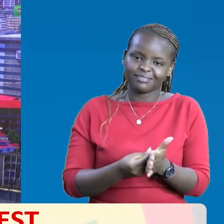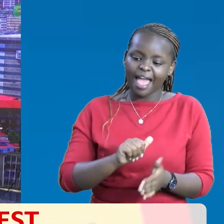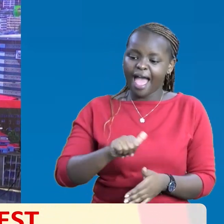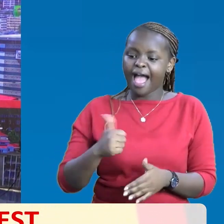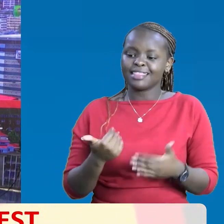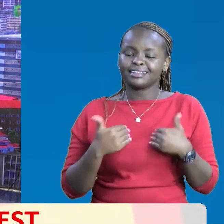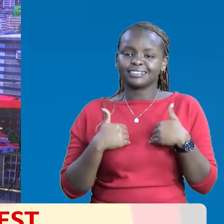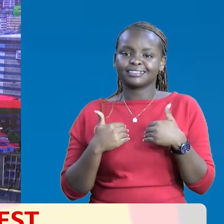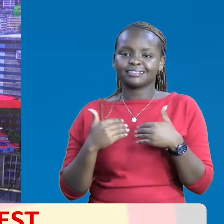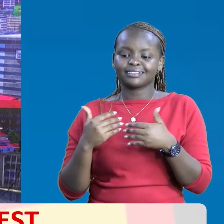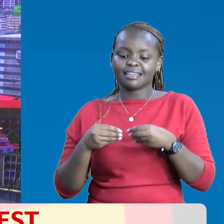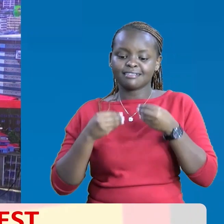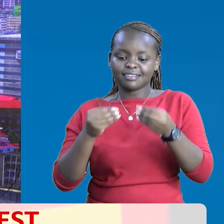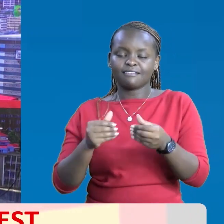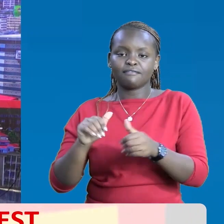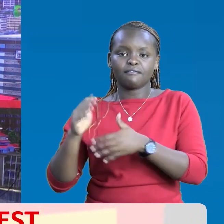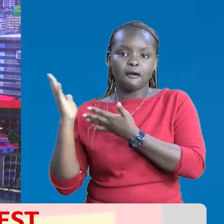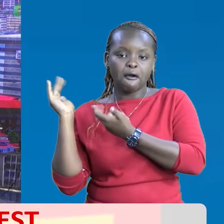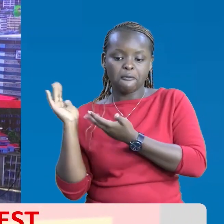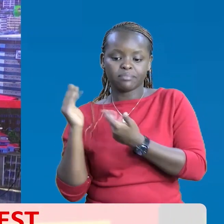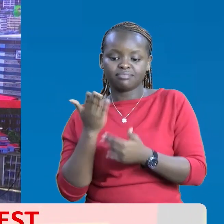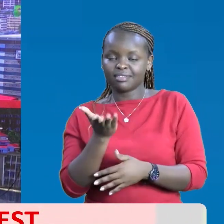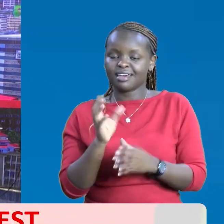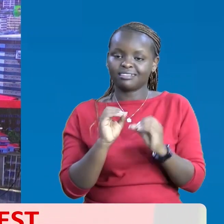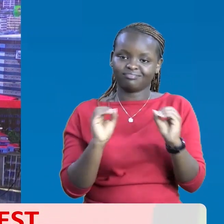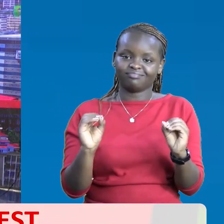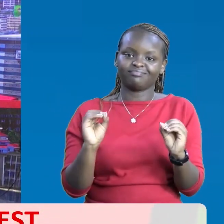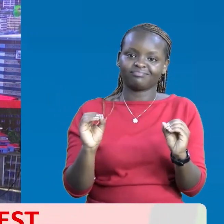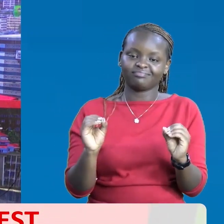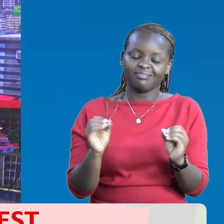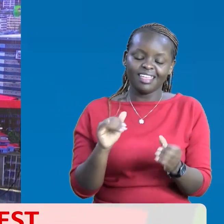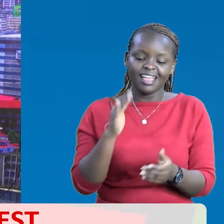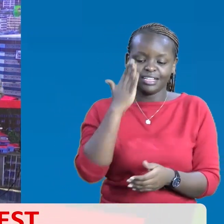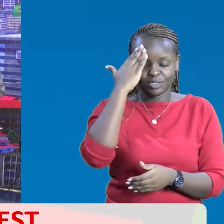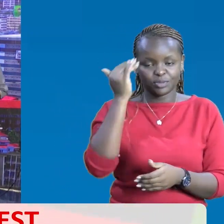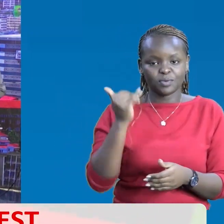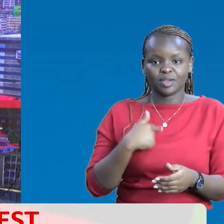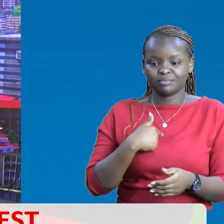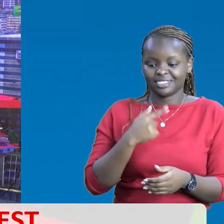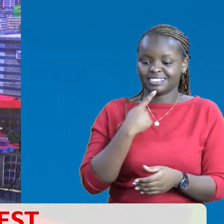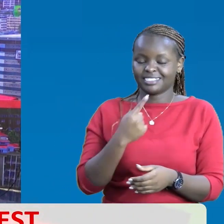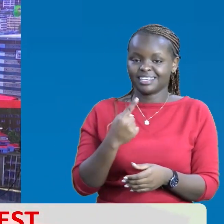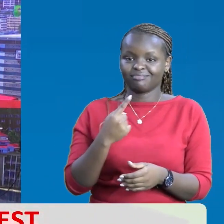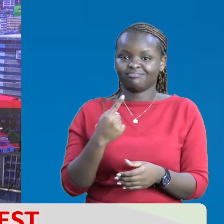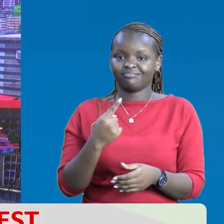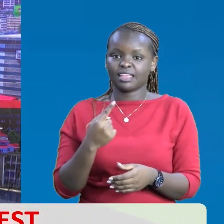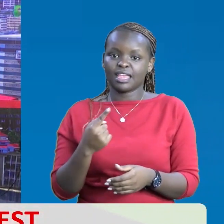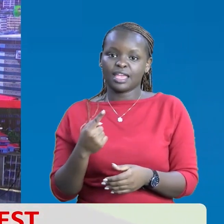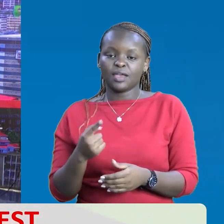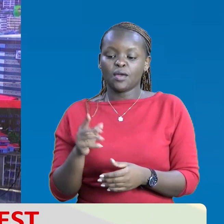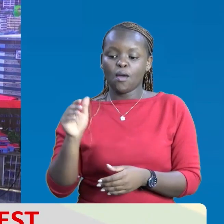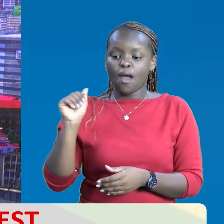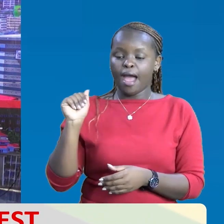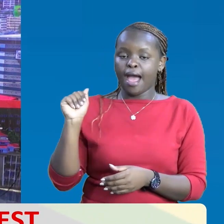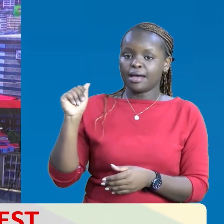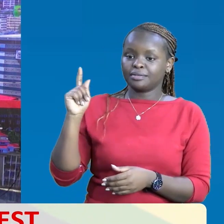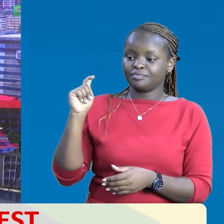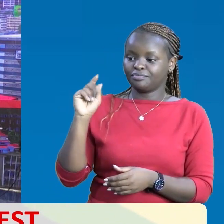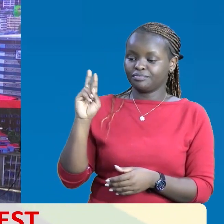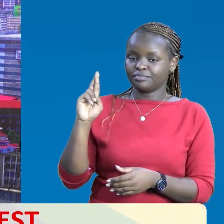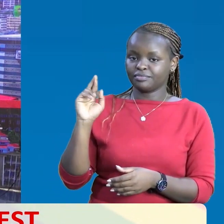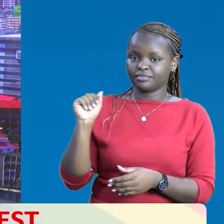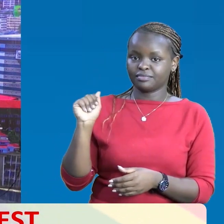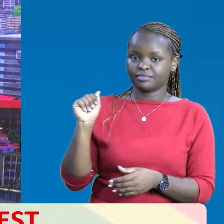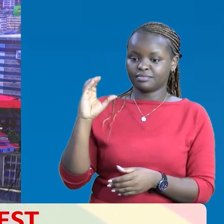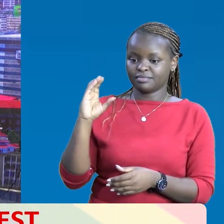sana. Hatari sana. Hey gardens, we need more gardens. No matter what somebody says, you attract what you are. So, if you